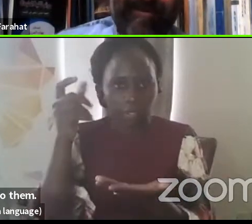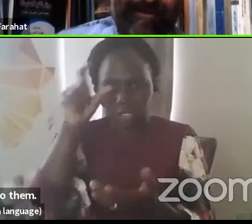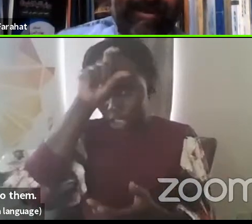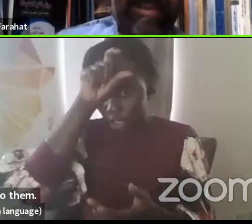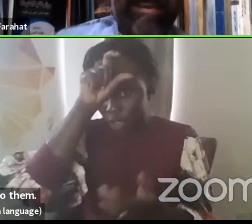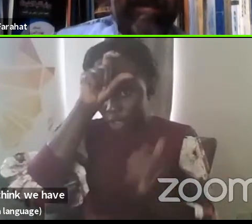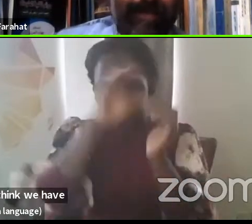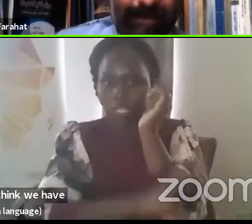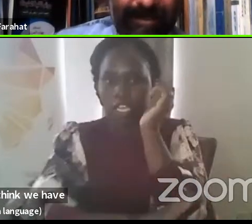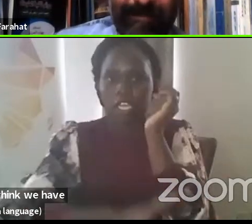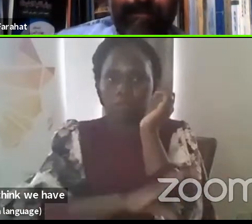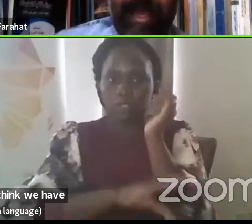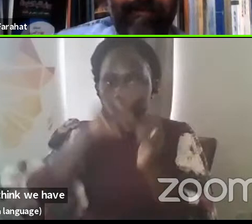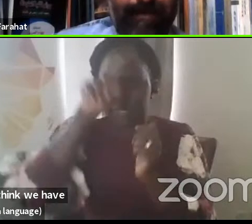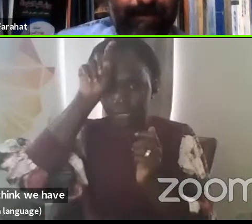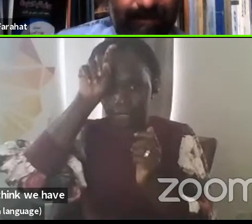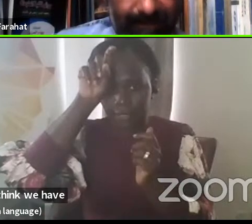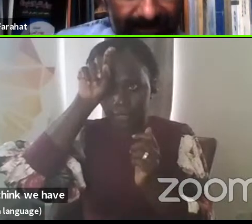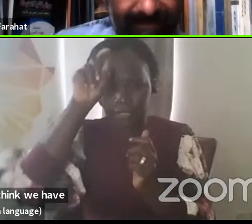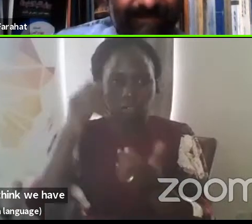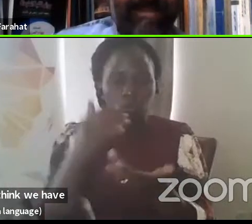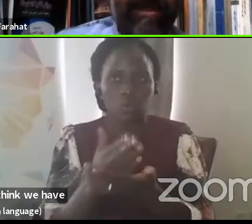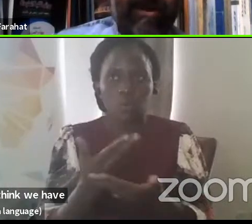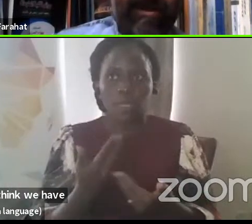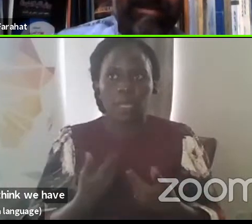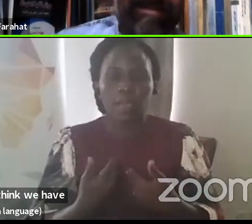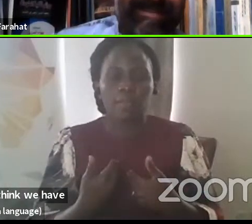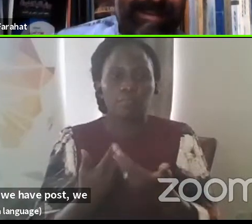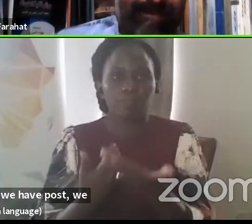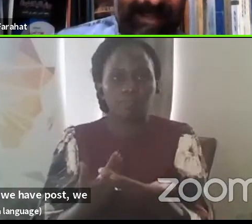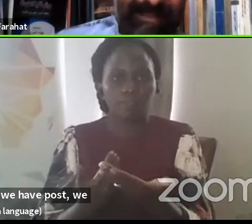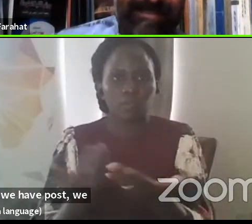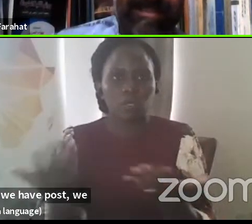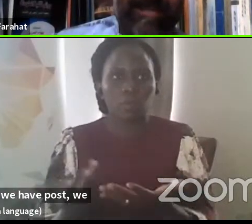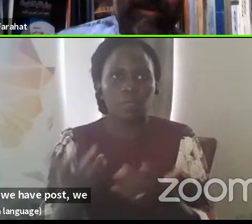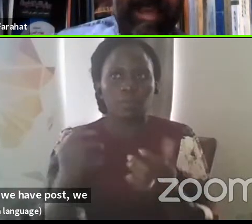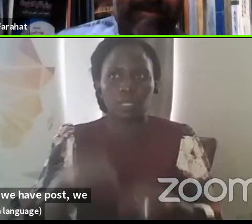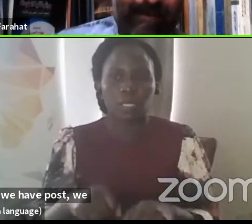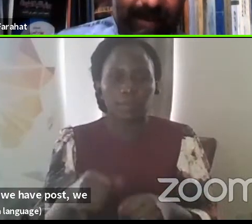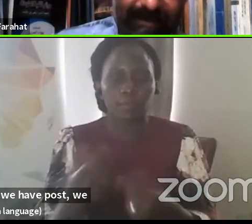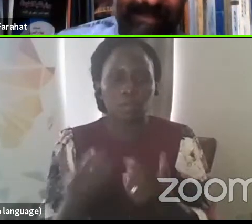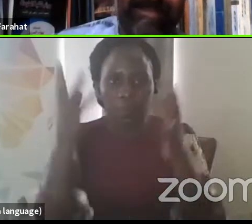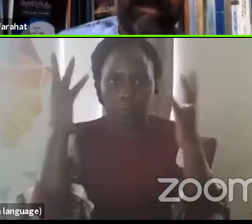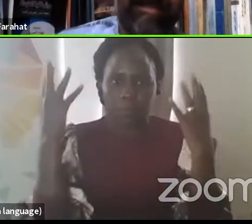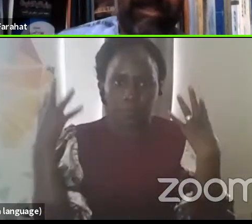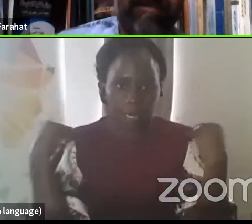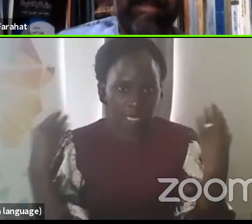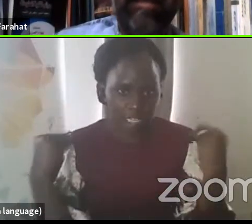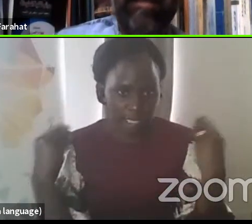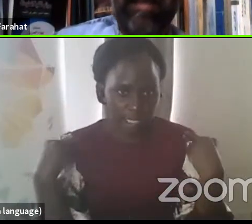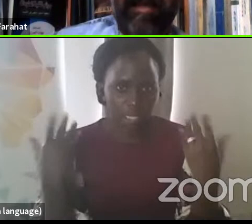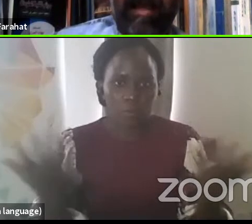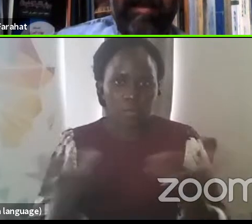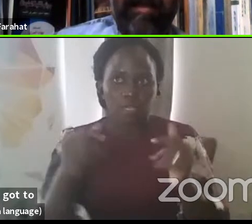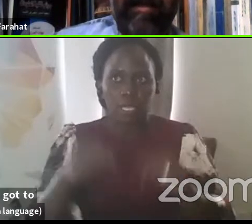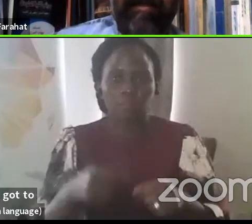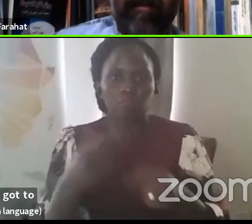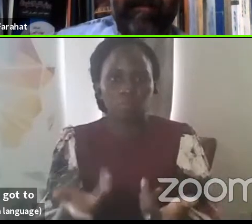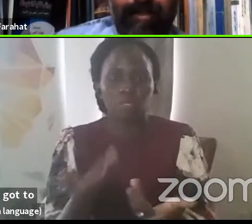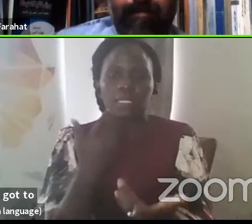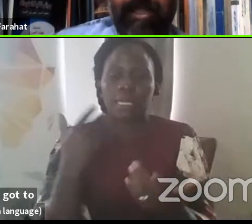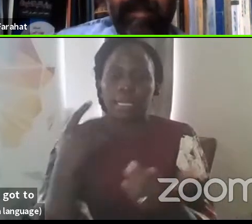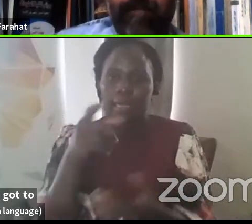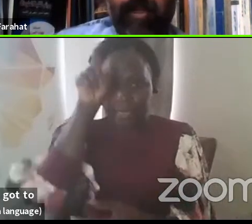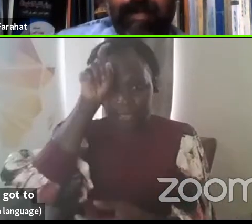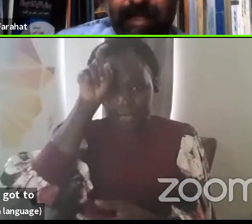we have both. We have a good practice and we have a bad practice in Egypt.